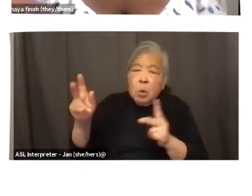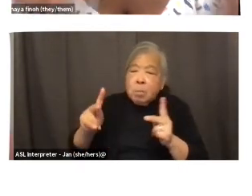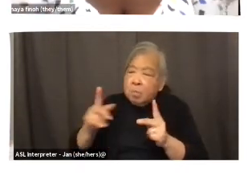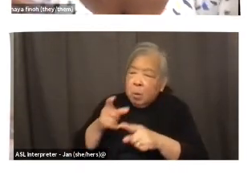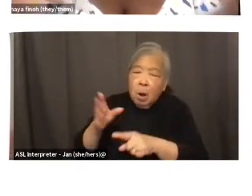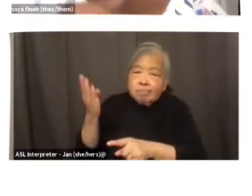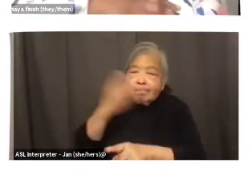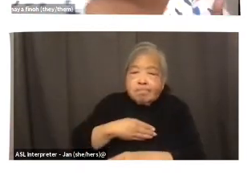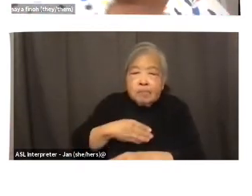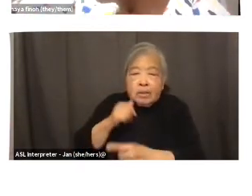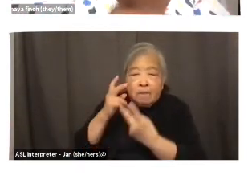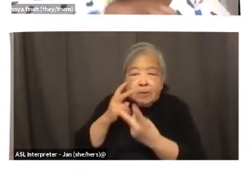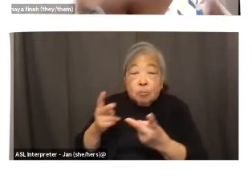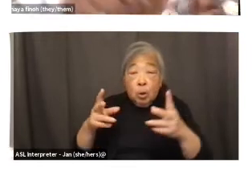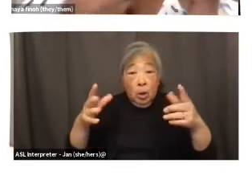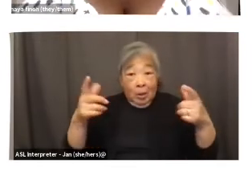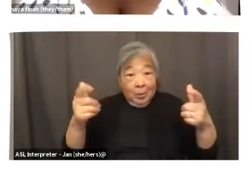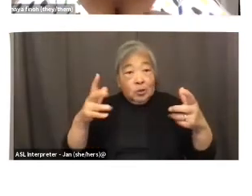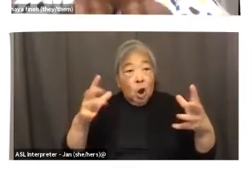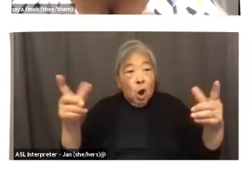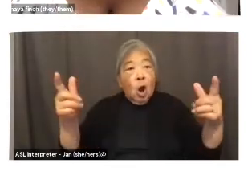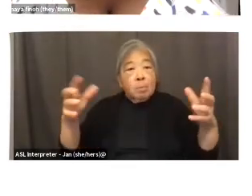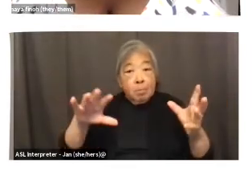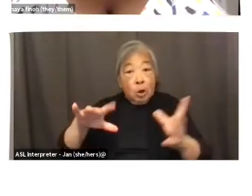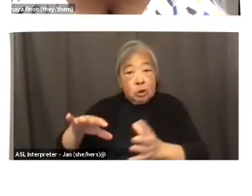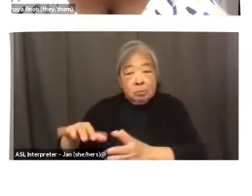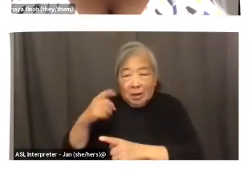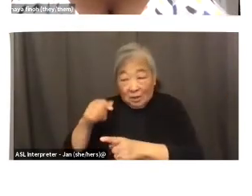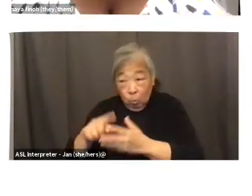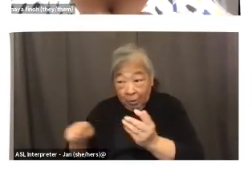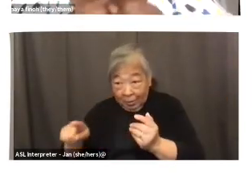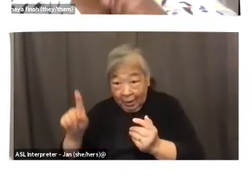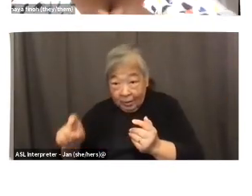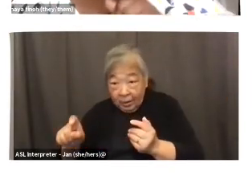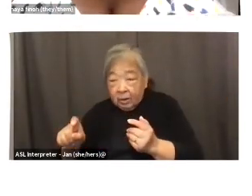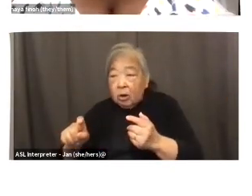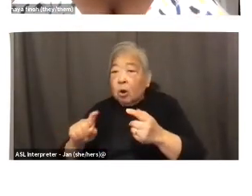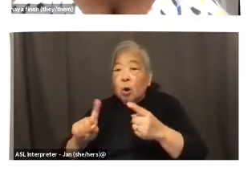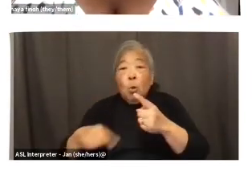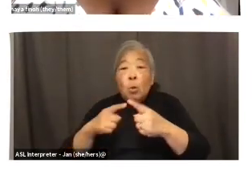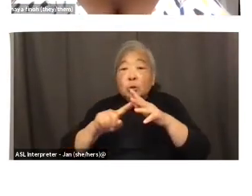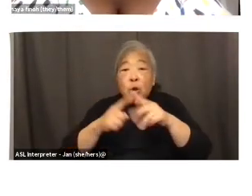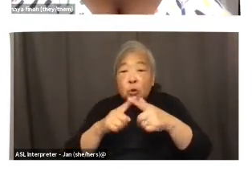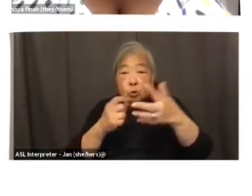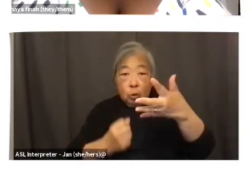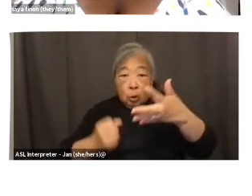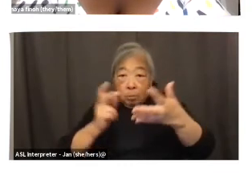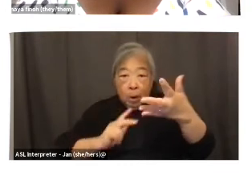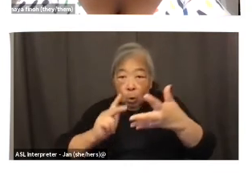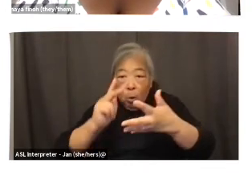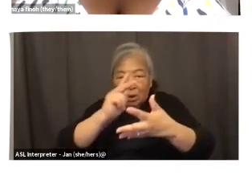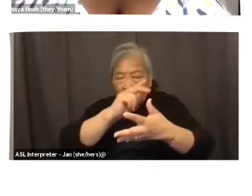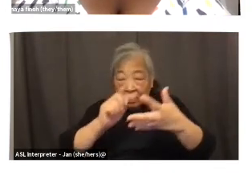Those are the margins of the margins, because when you prioritize their material needs, that's when you actually start to get to the root of an issue.